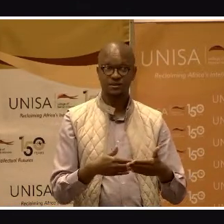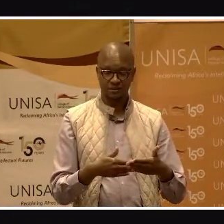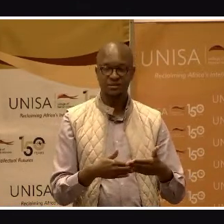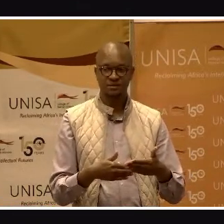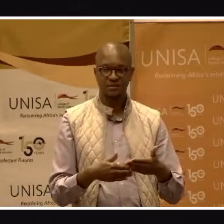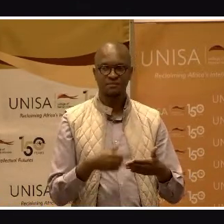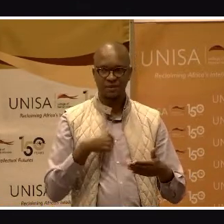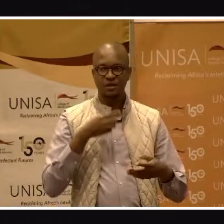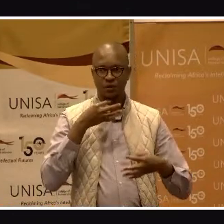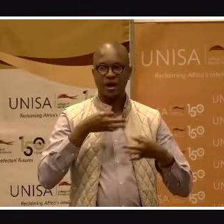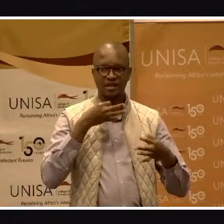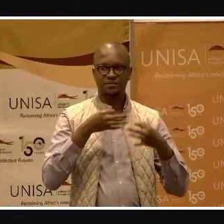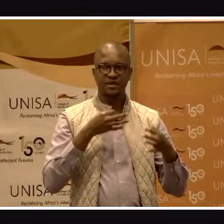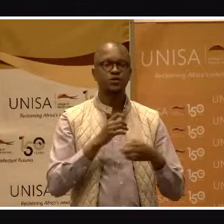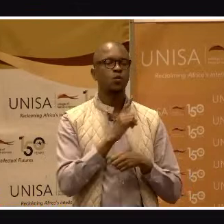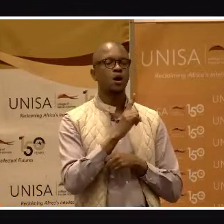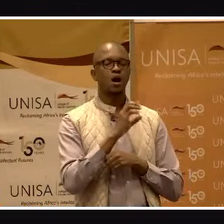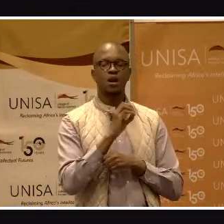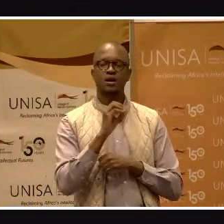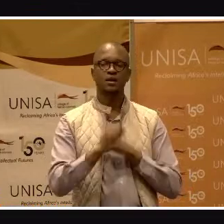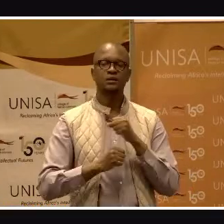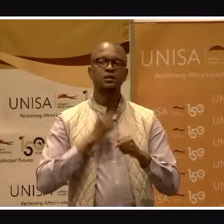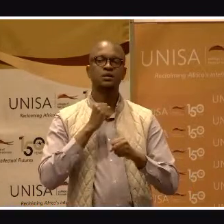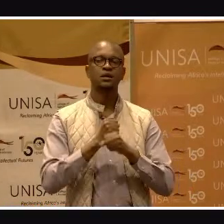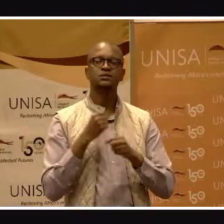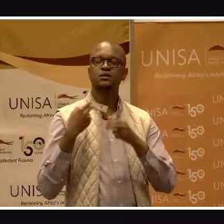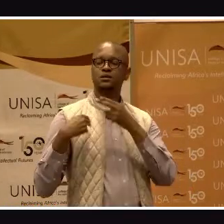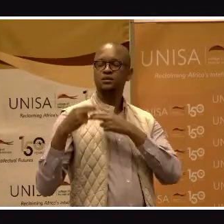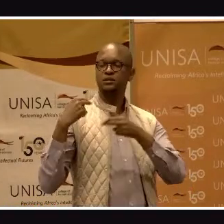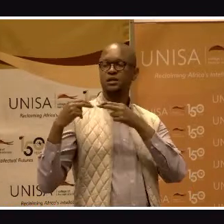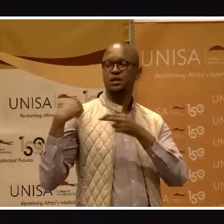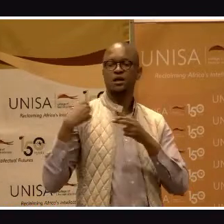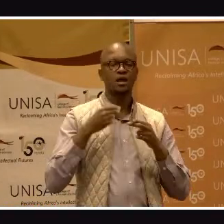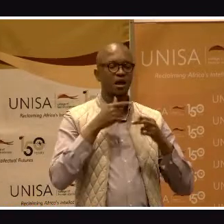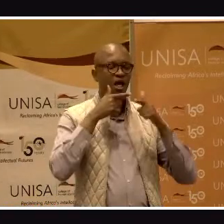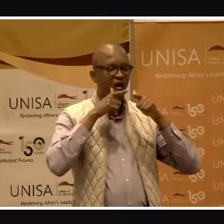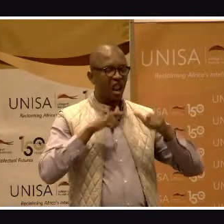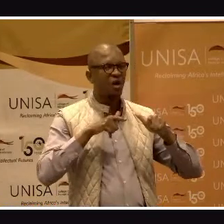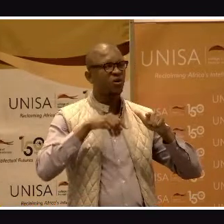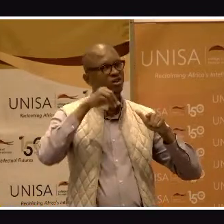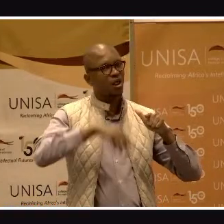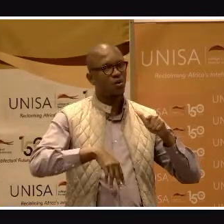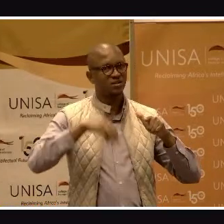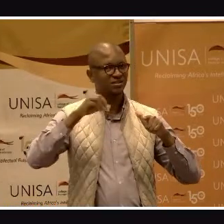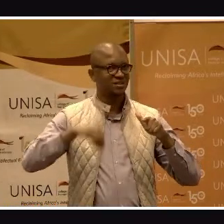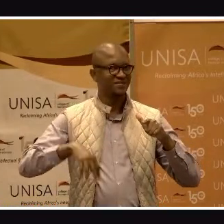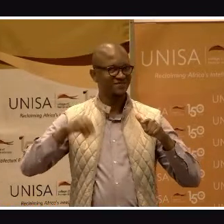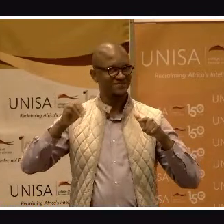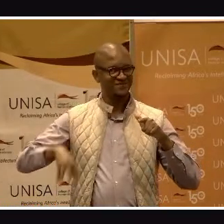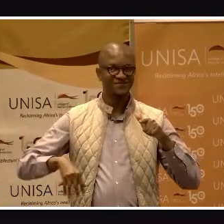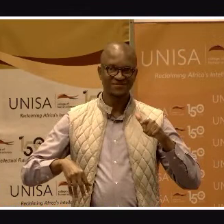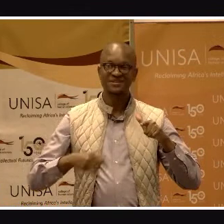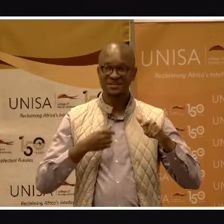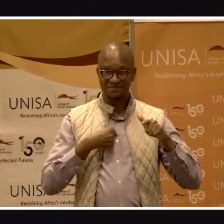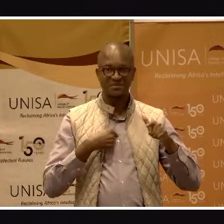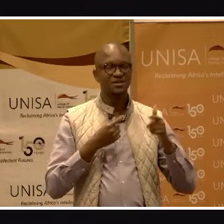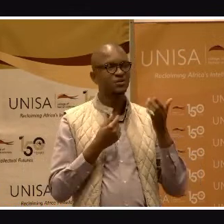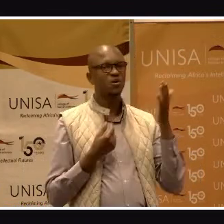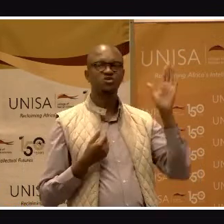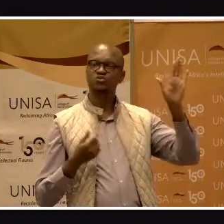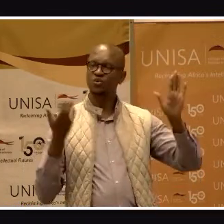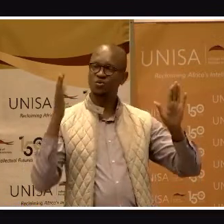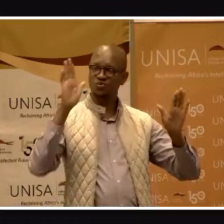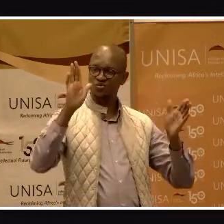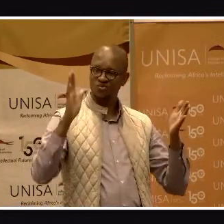history of language lost. And here I would like to give an highlight of the percentage of